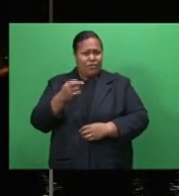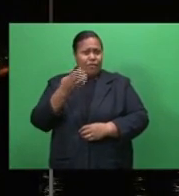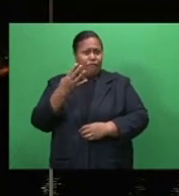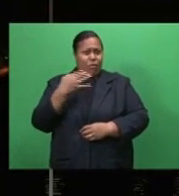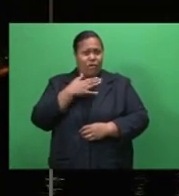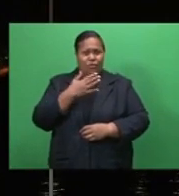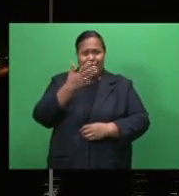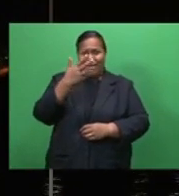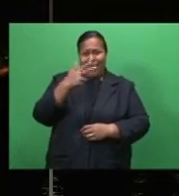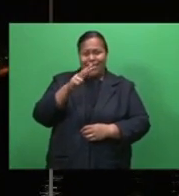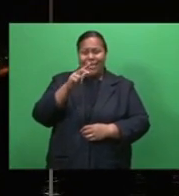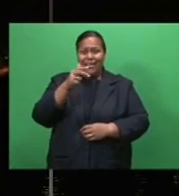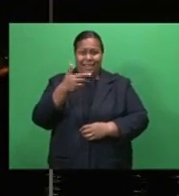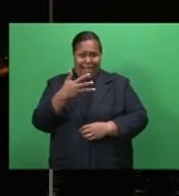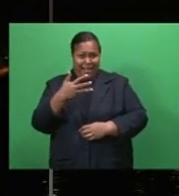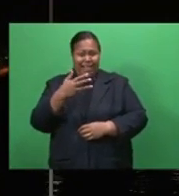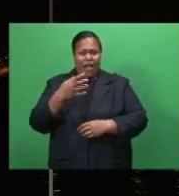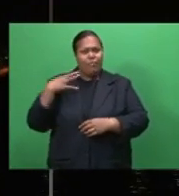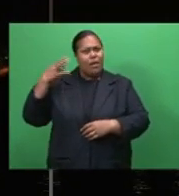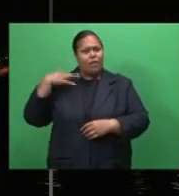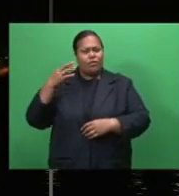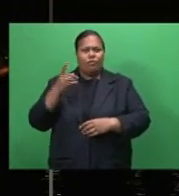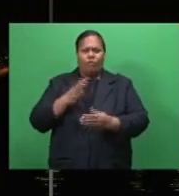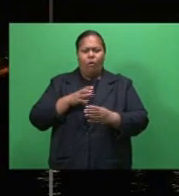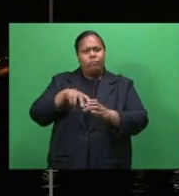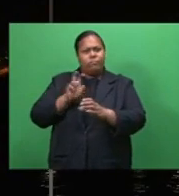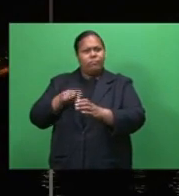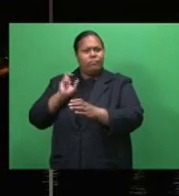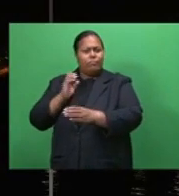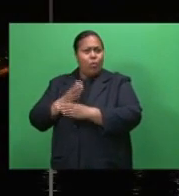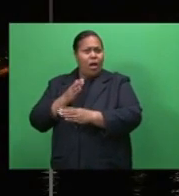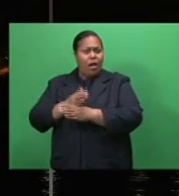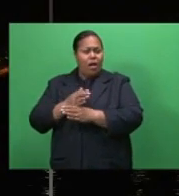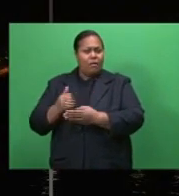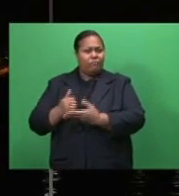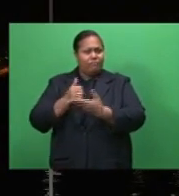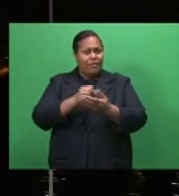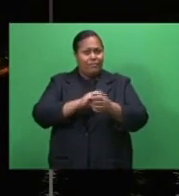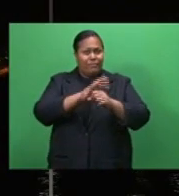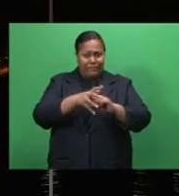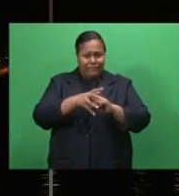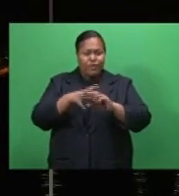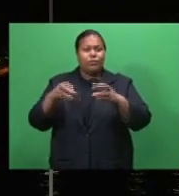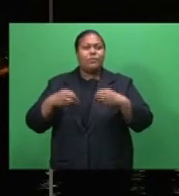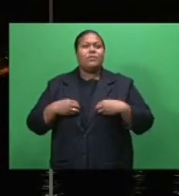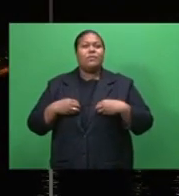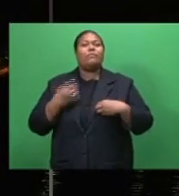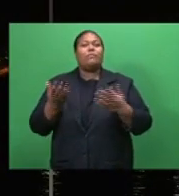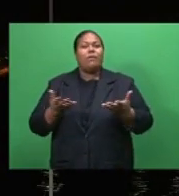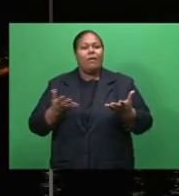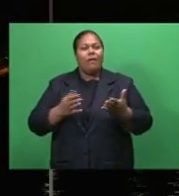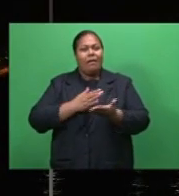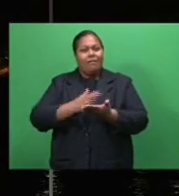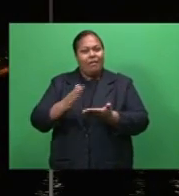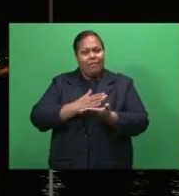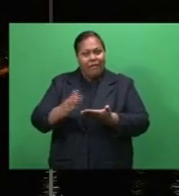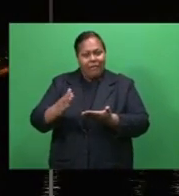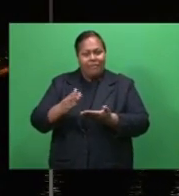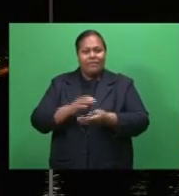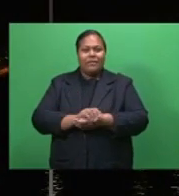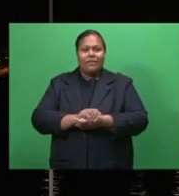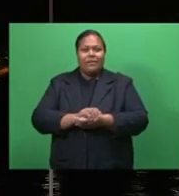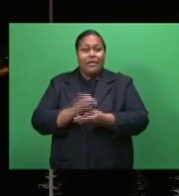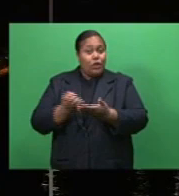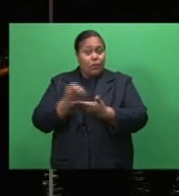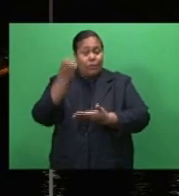87,489 applications for COVID-19 unemployment assistance has been received by the Fiji National Provident Fund. Economy